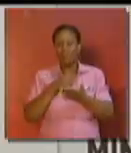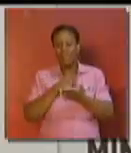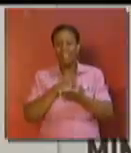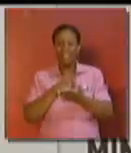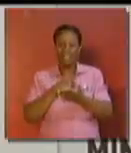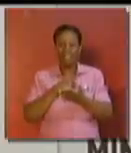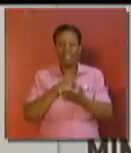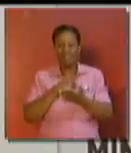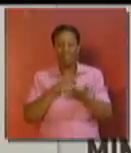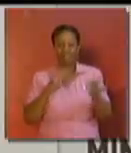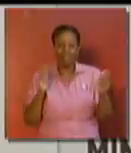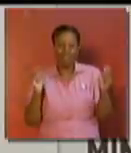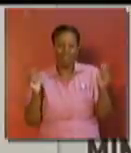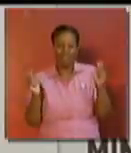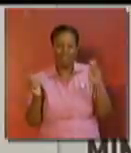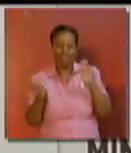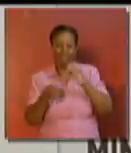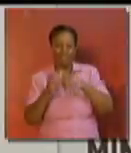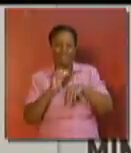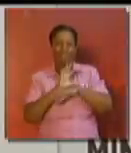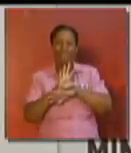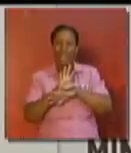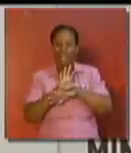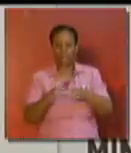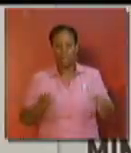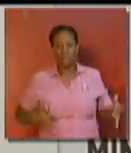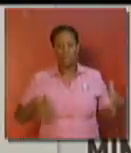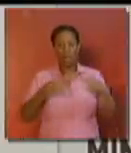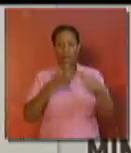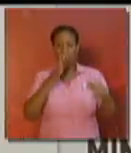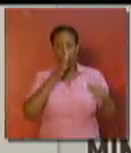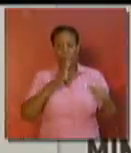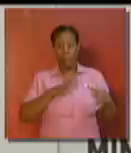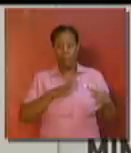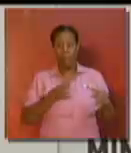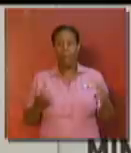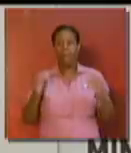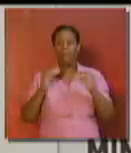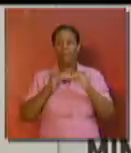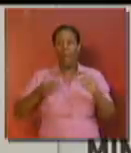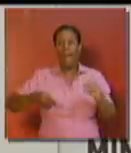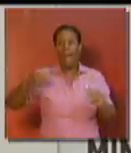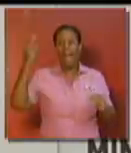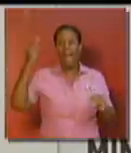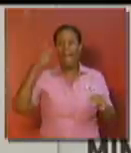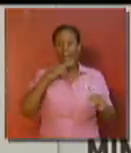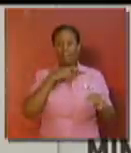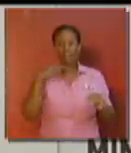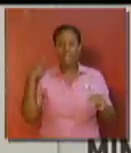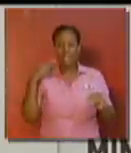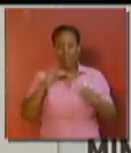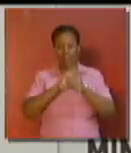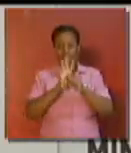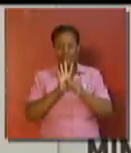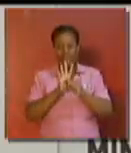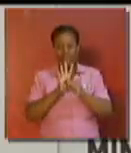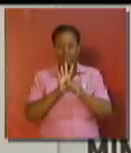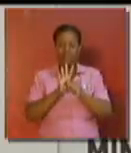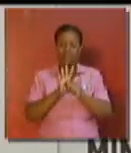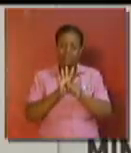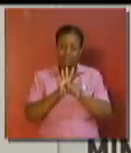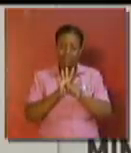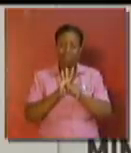higher risk of severe COVID-19 disease. And this means they may be more at risk of being admitted